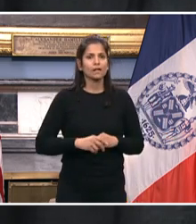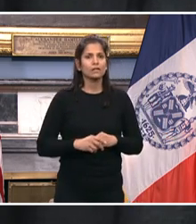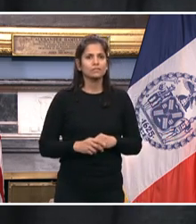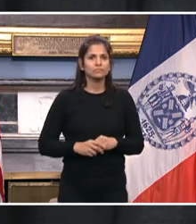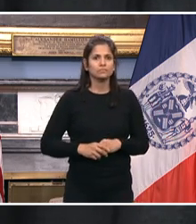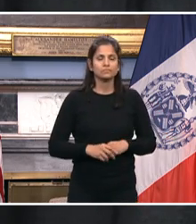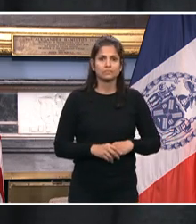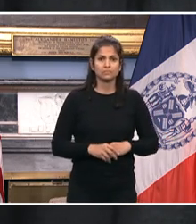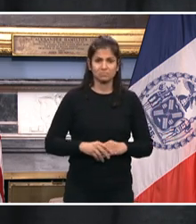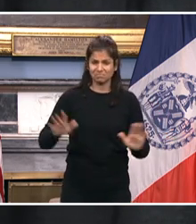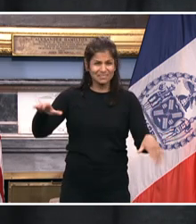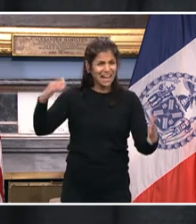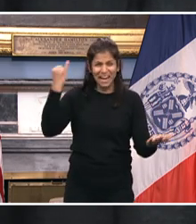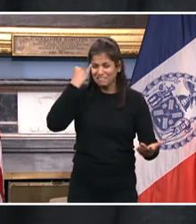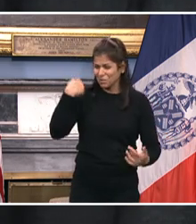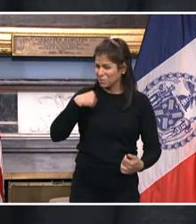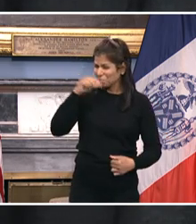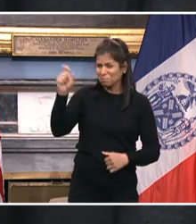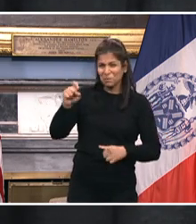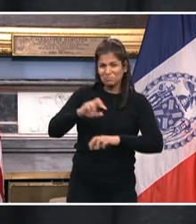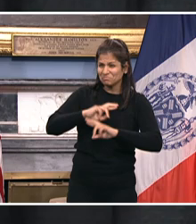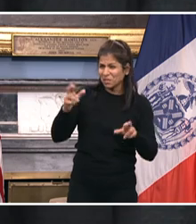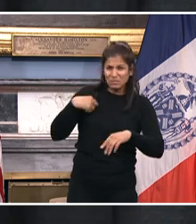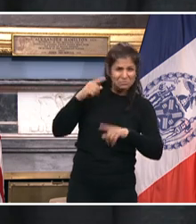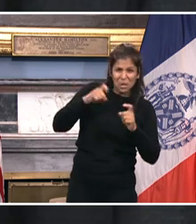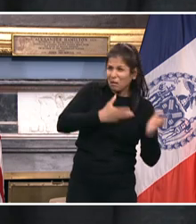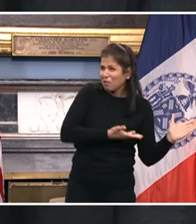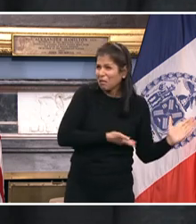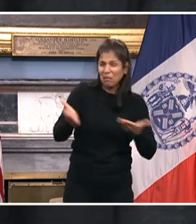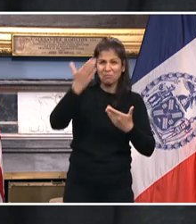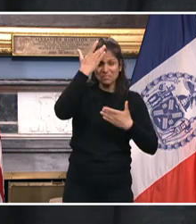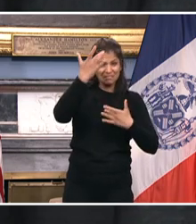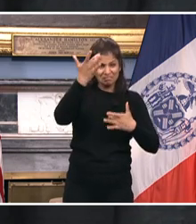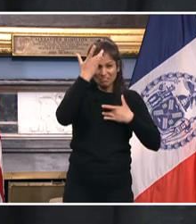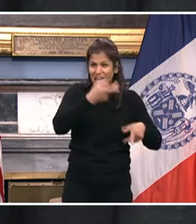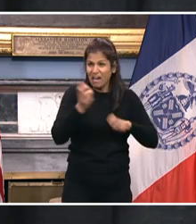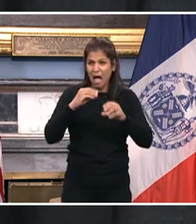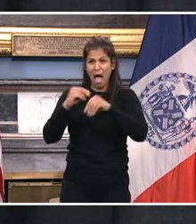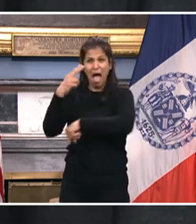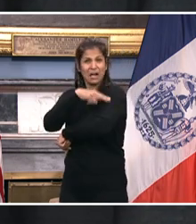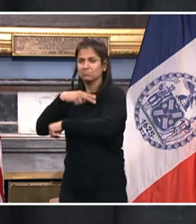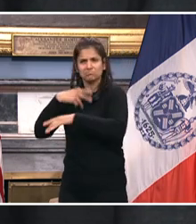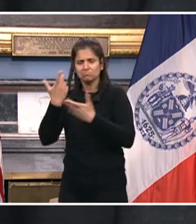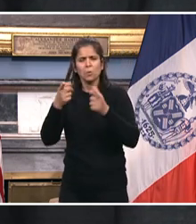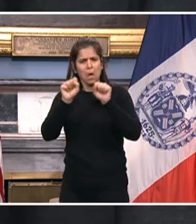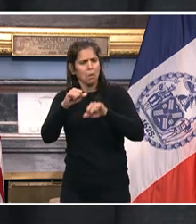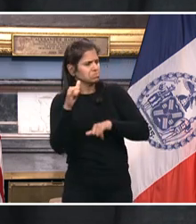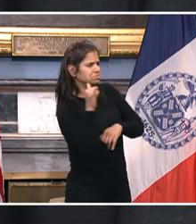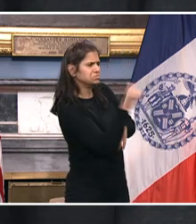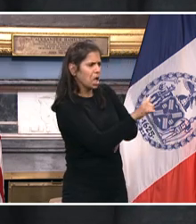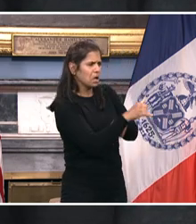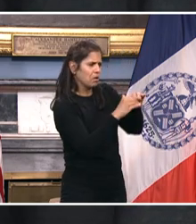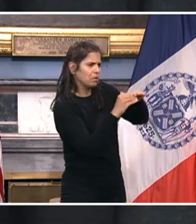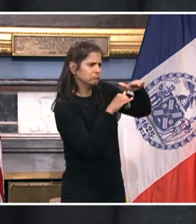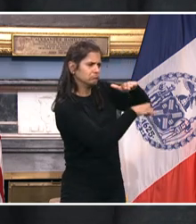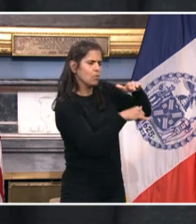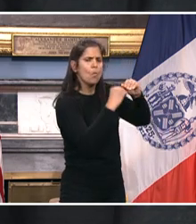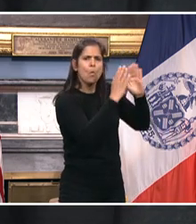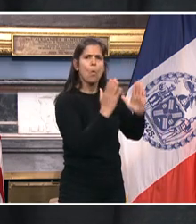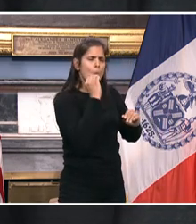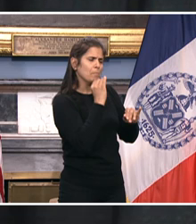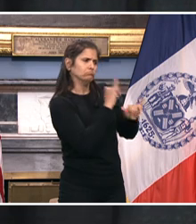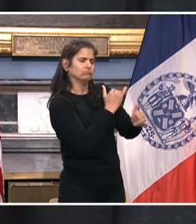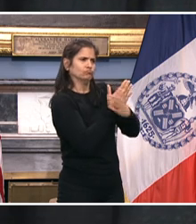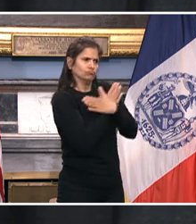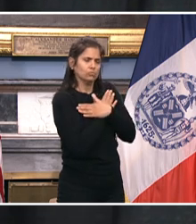at any point. So the bottom line is, I'd love the initial projections to be wrong. I'd love it to be that this disease is causing